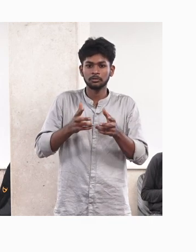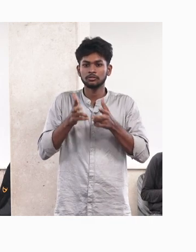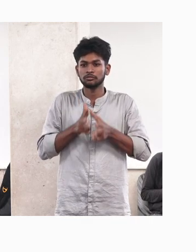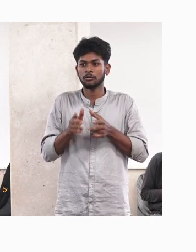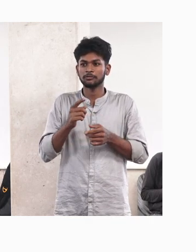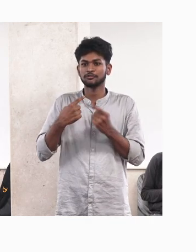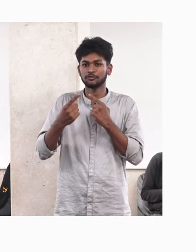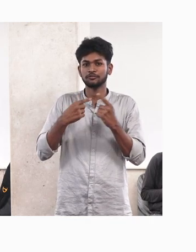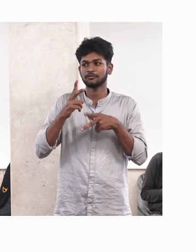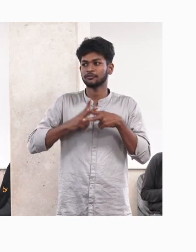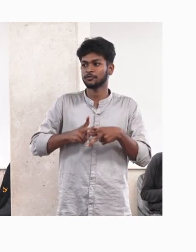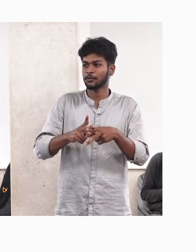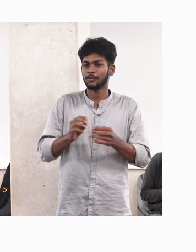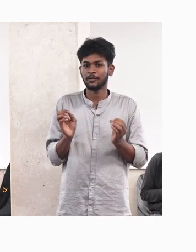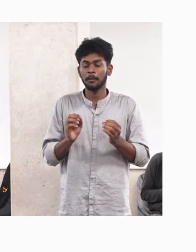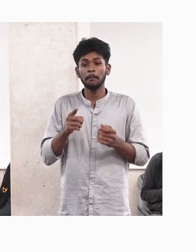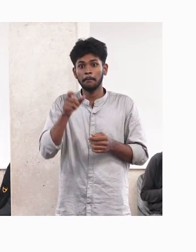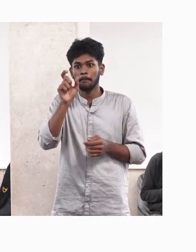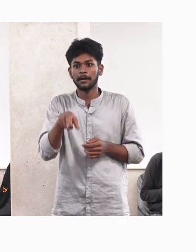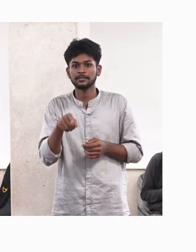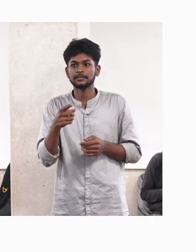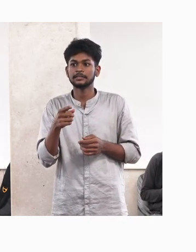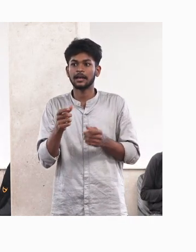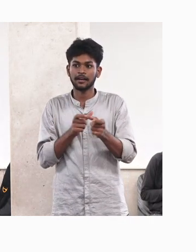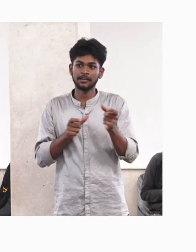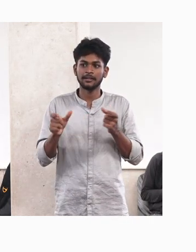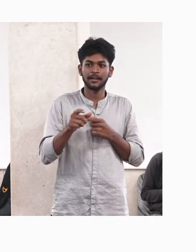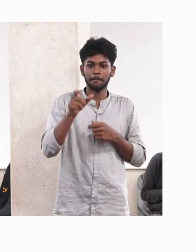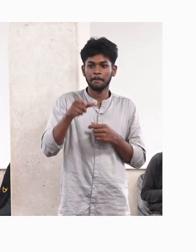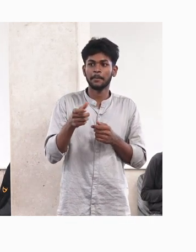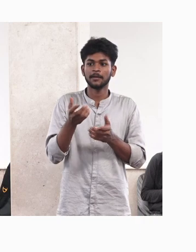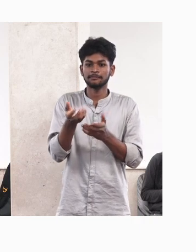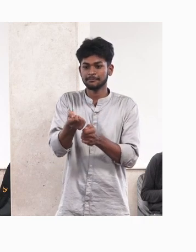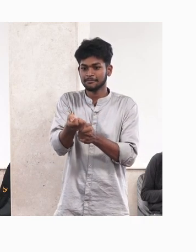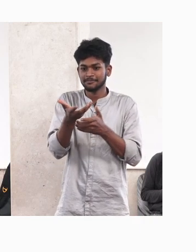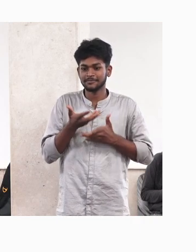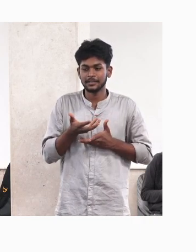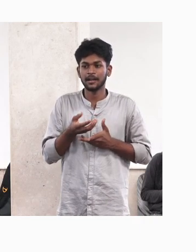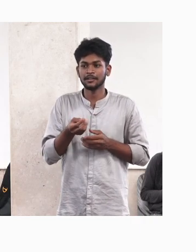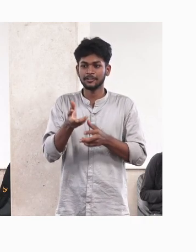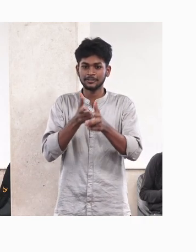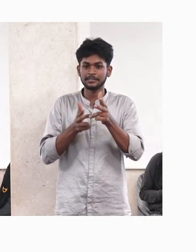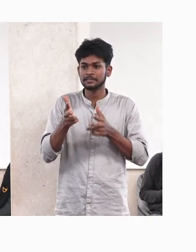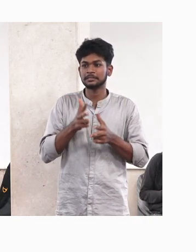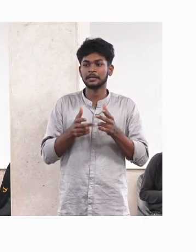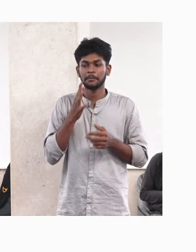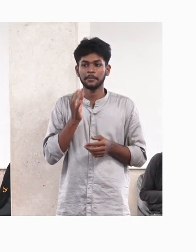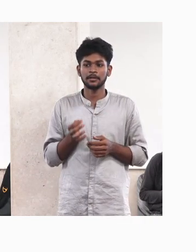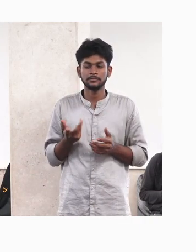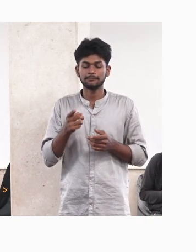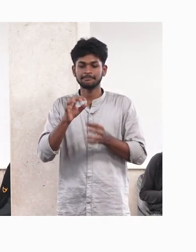of perspective, I find this change of perspective quite interesting. Give time to the family